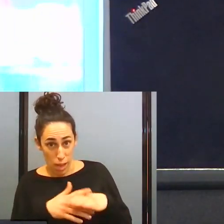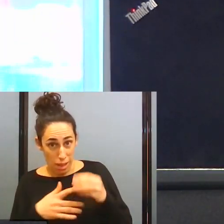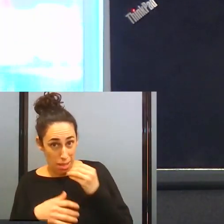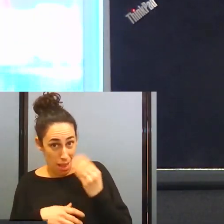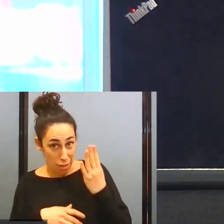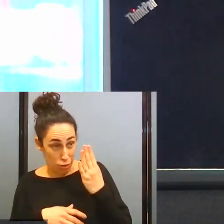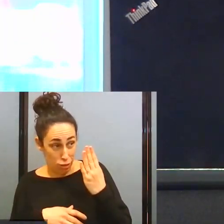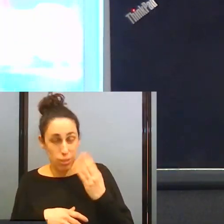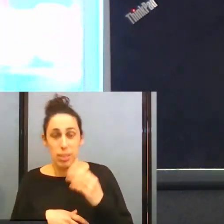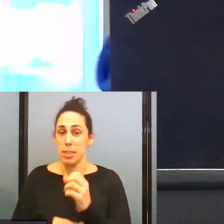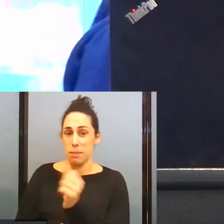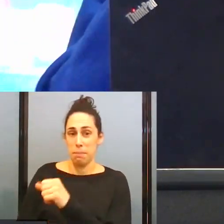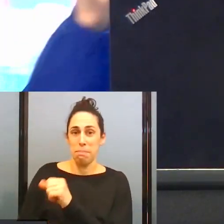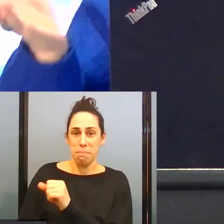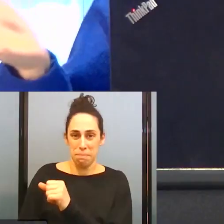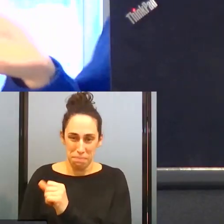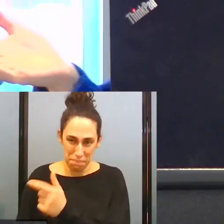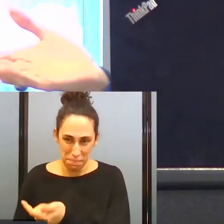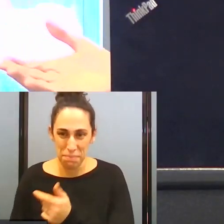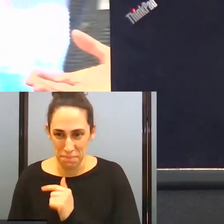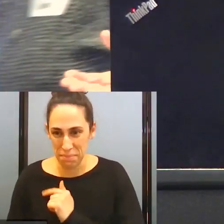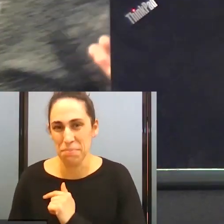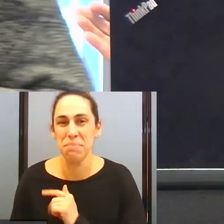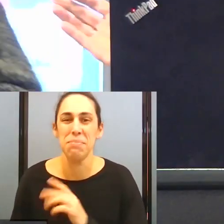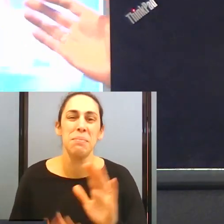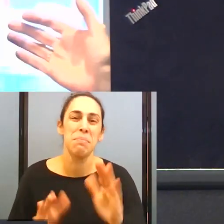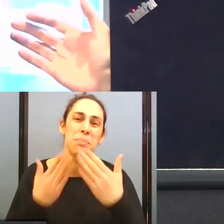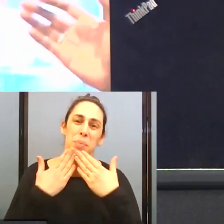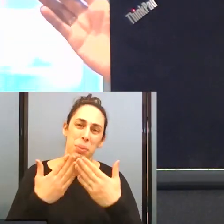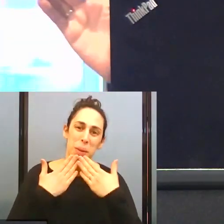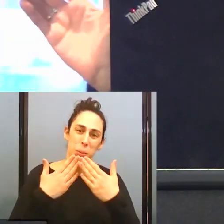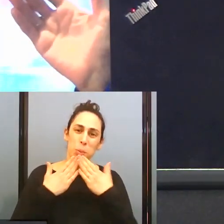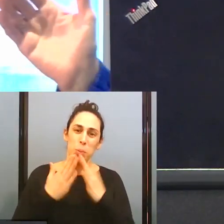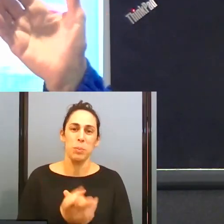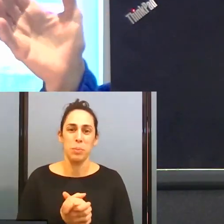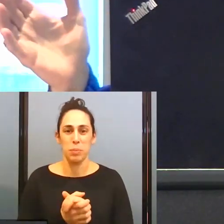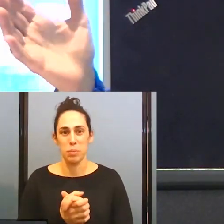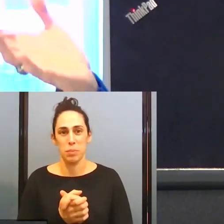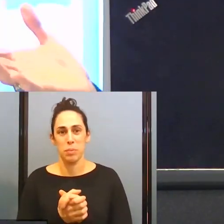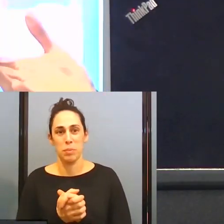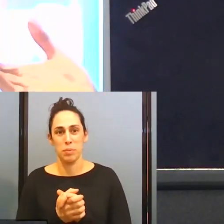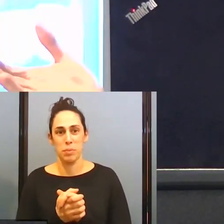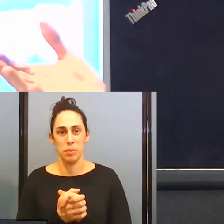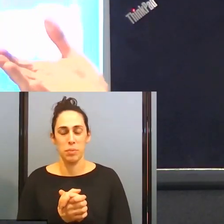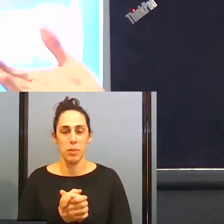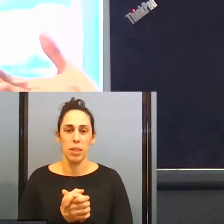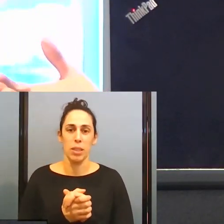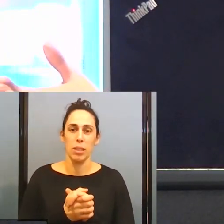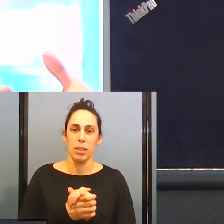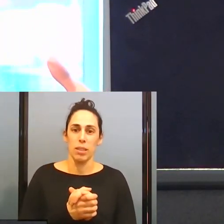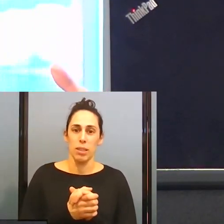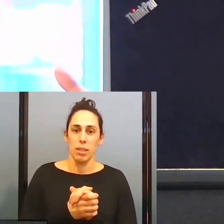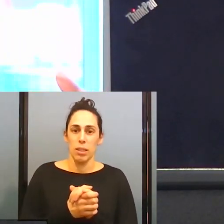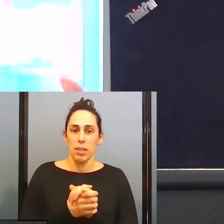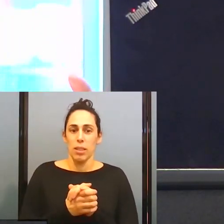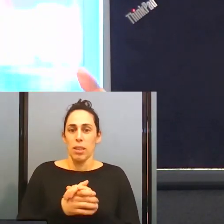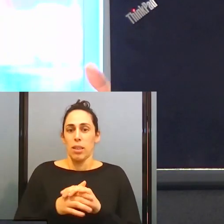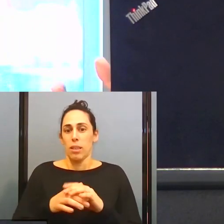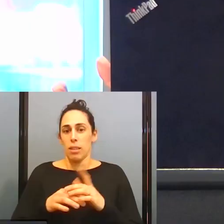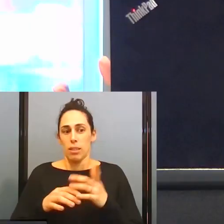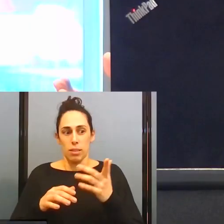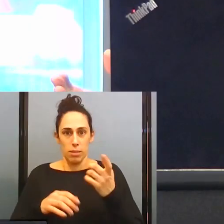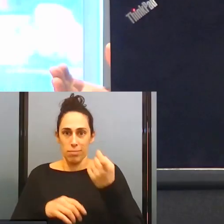that's and more. Thank you very much for all the conversation. And I can say we already